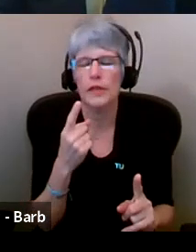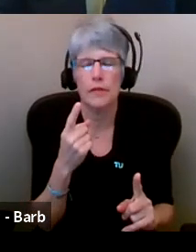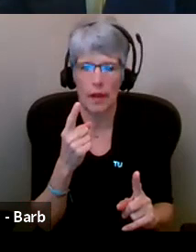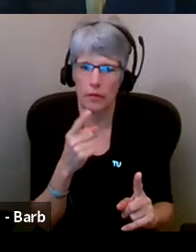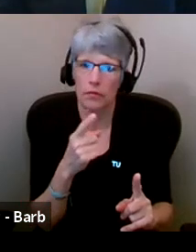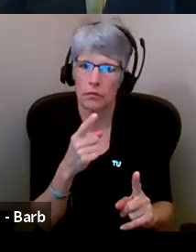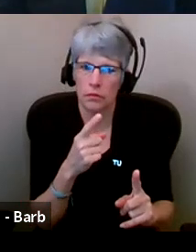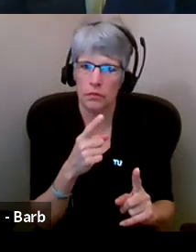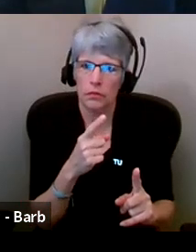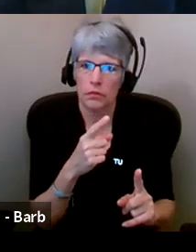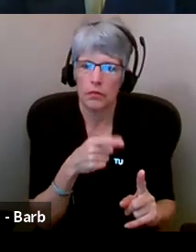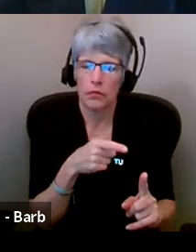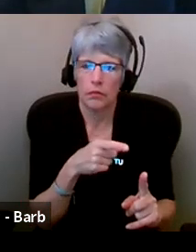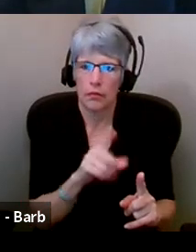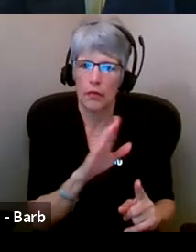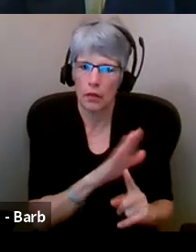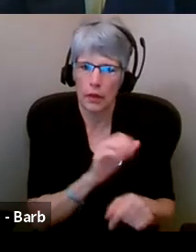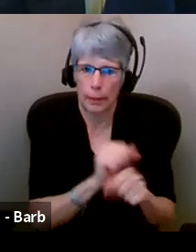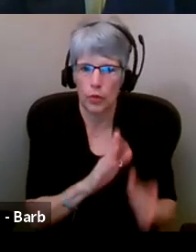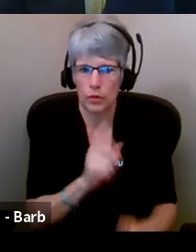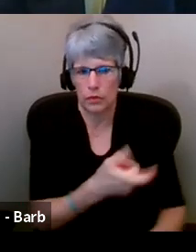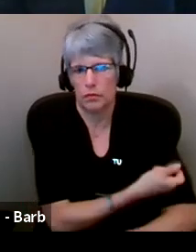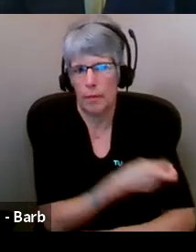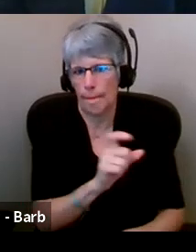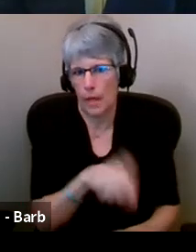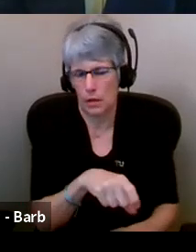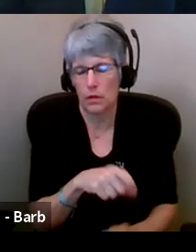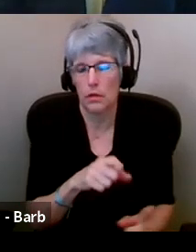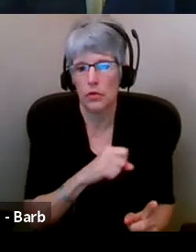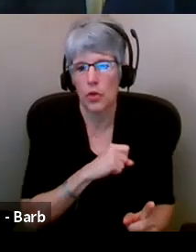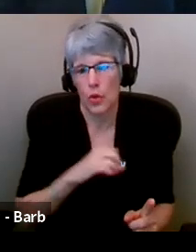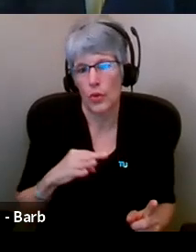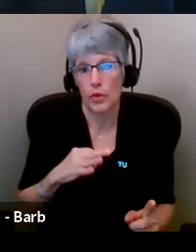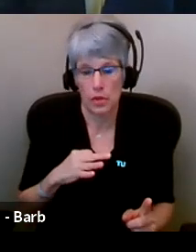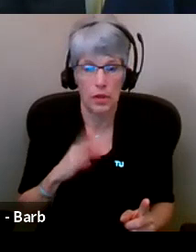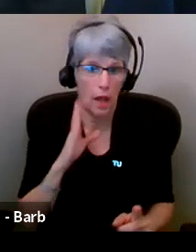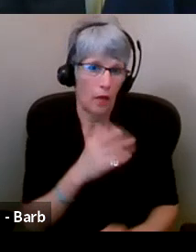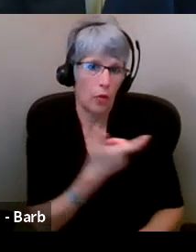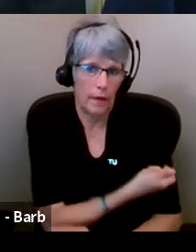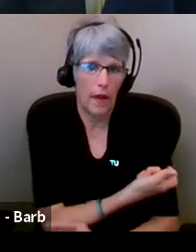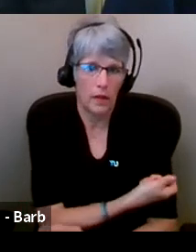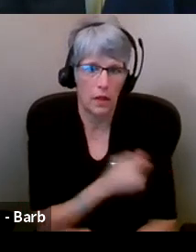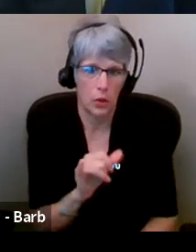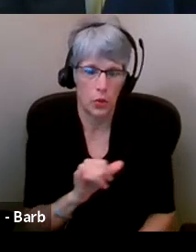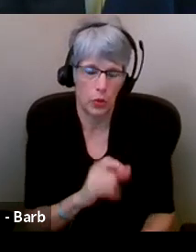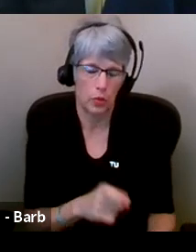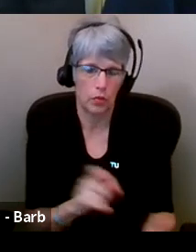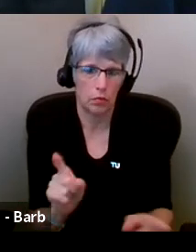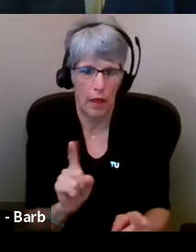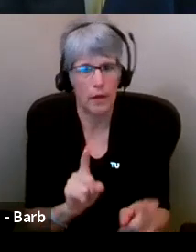that we require of the entire campus. So their staff will also be getting vaccinated as mandated.